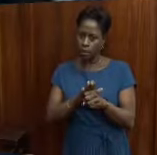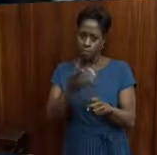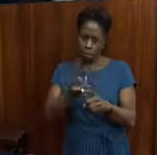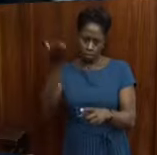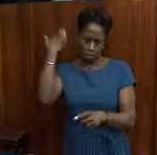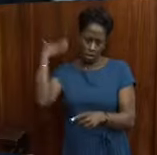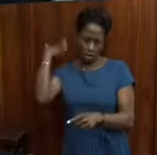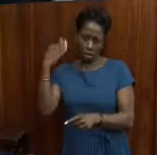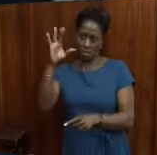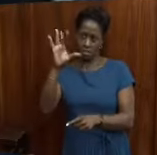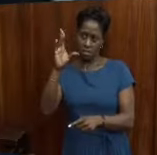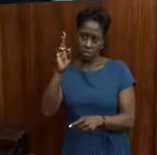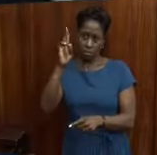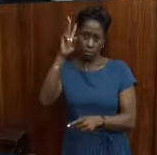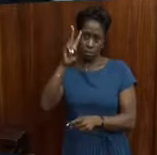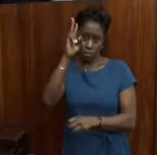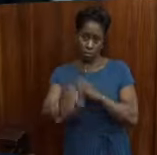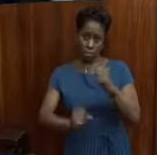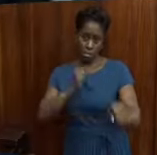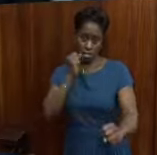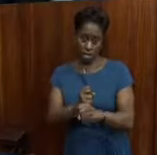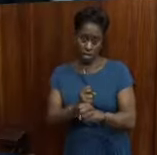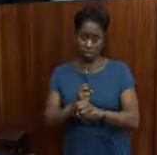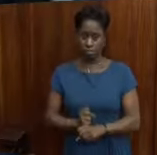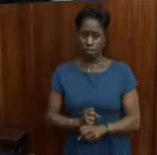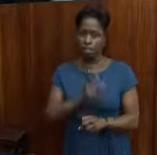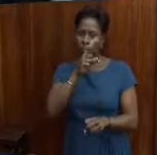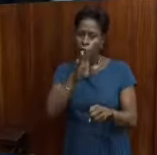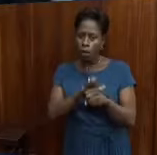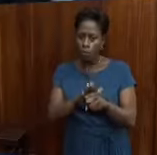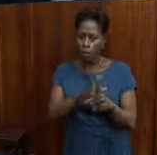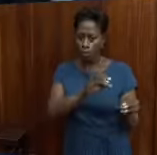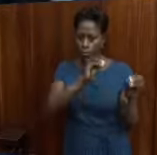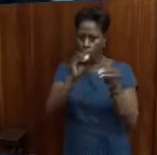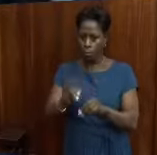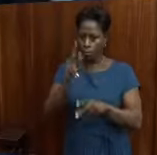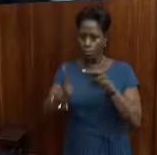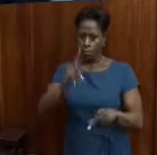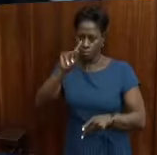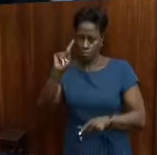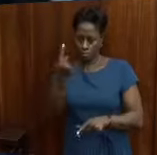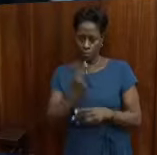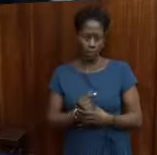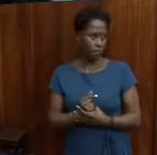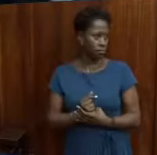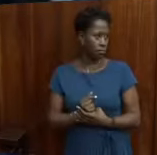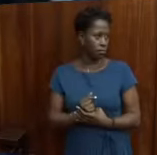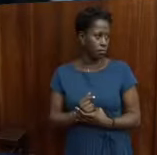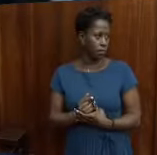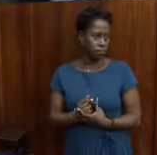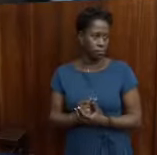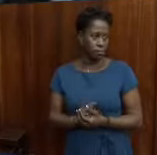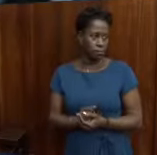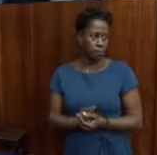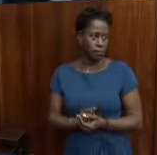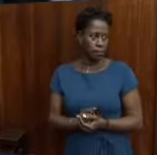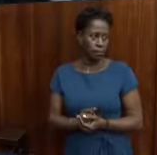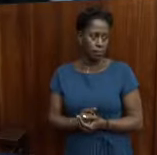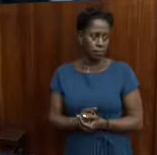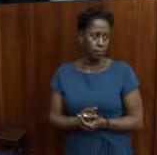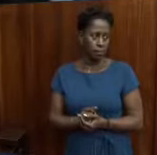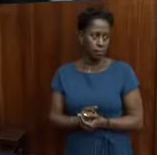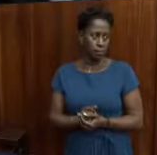years. A commitment initiated by our founding fathers under the leadership of Sir George F.L. Charles that has